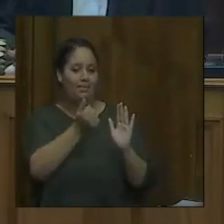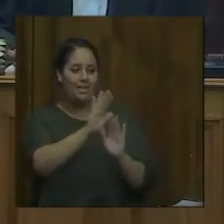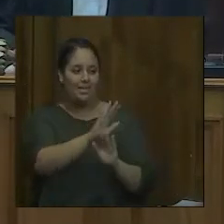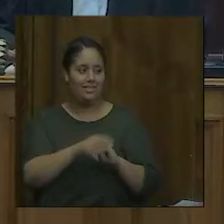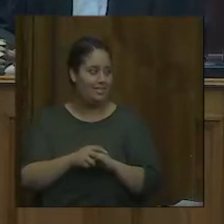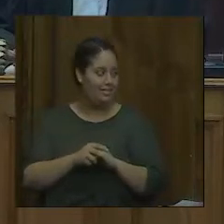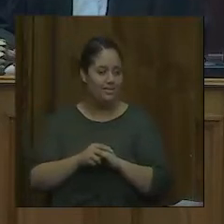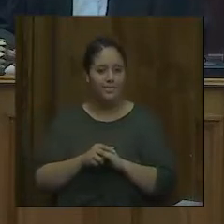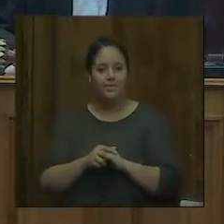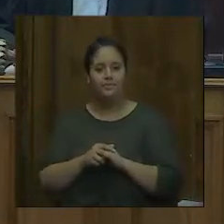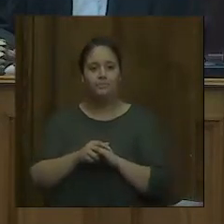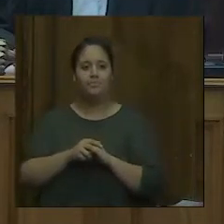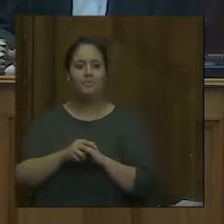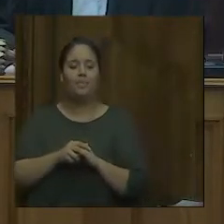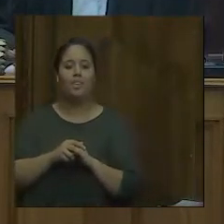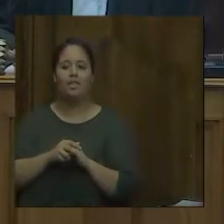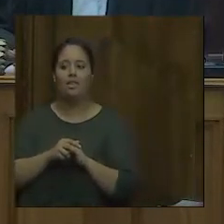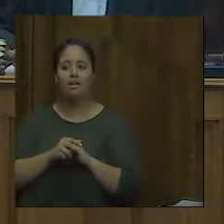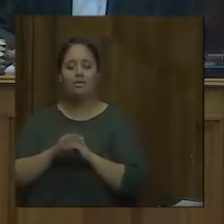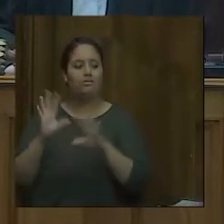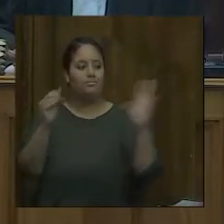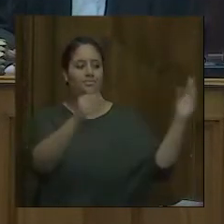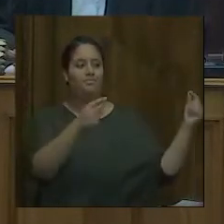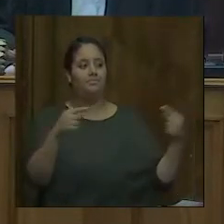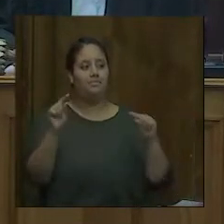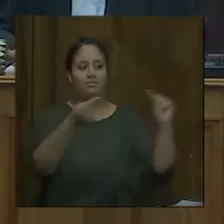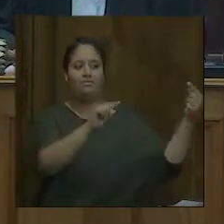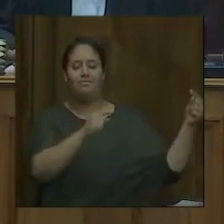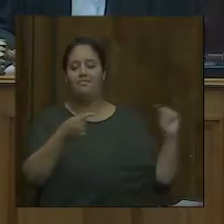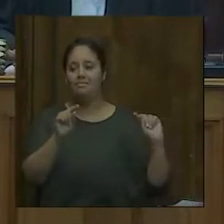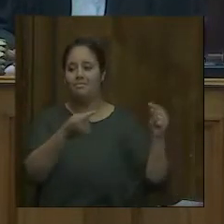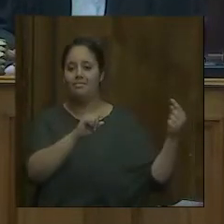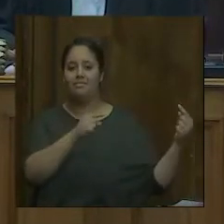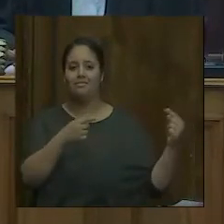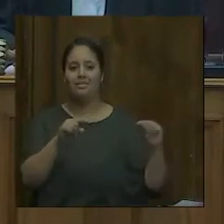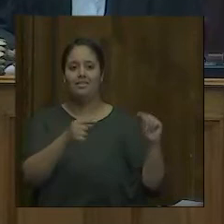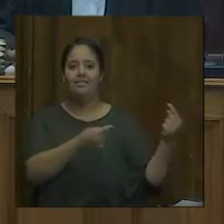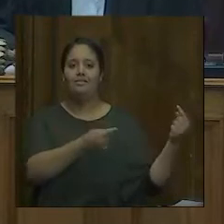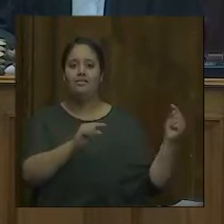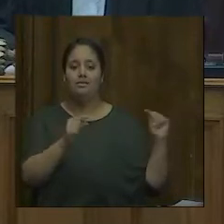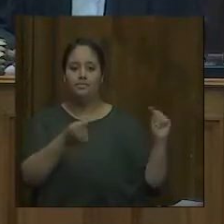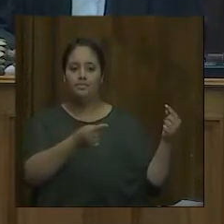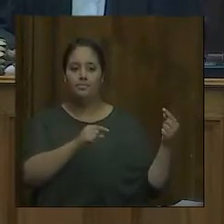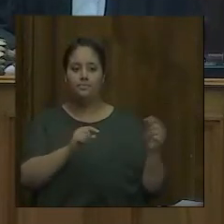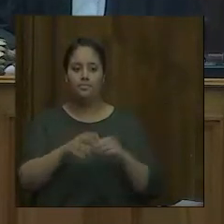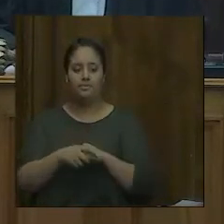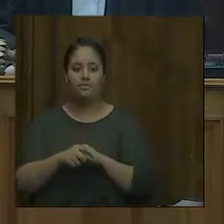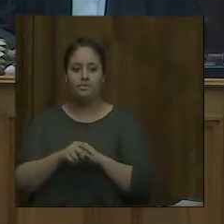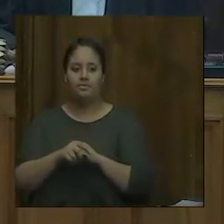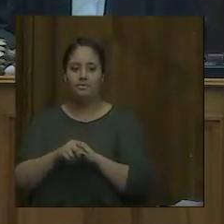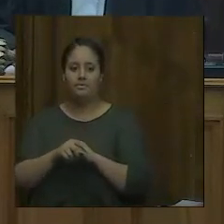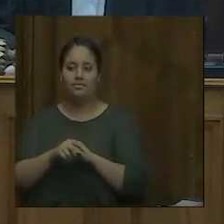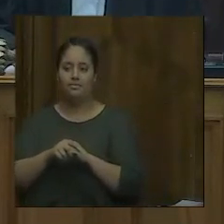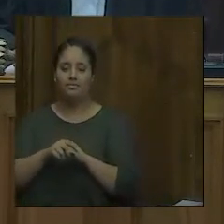you. There's too much noise. Members, your cooperation, please. You